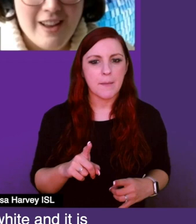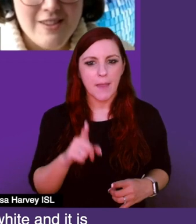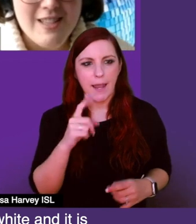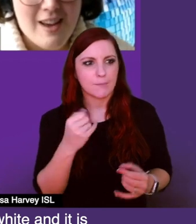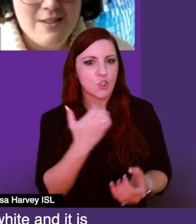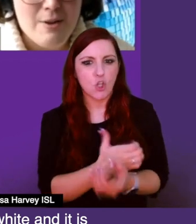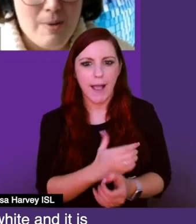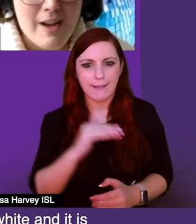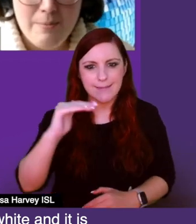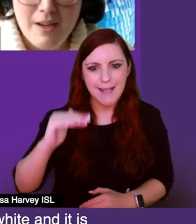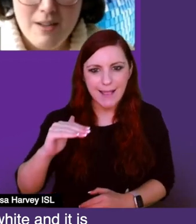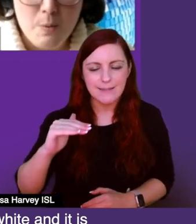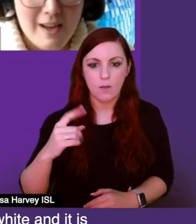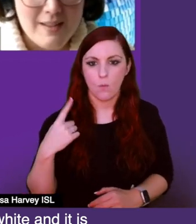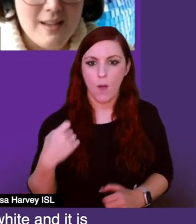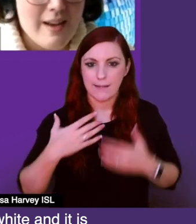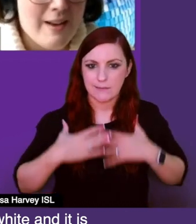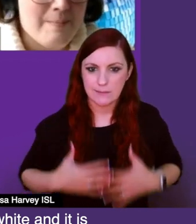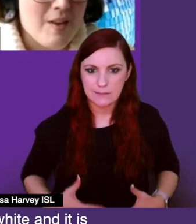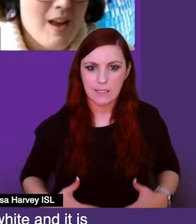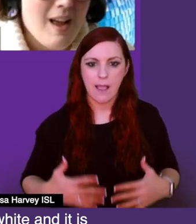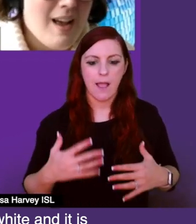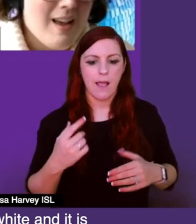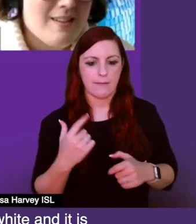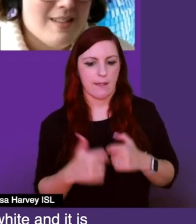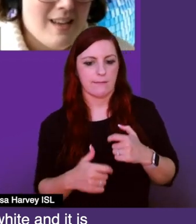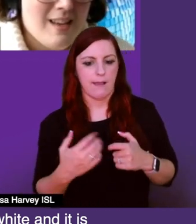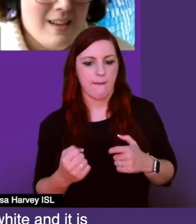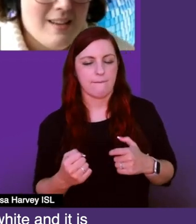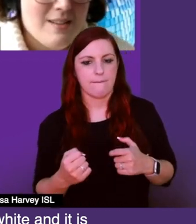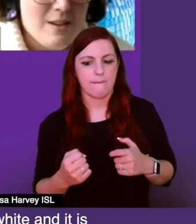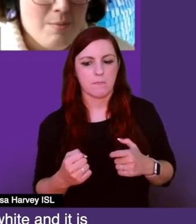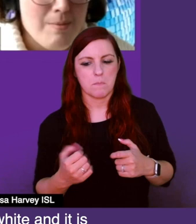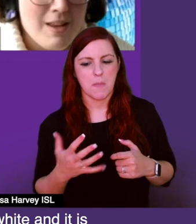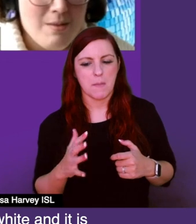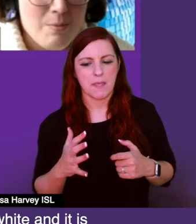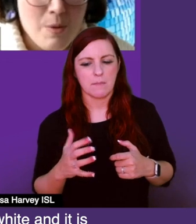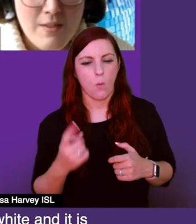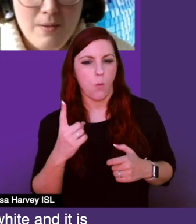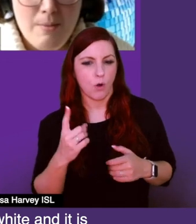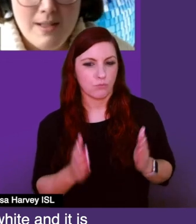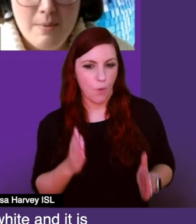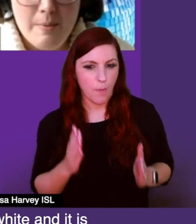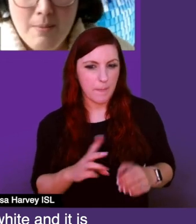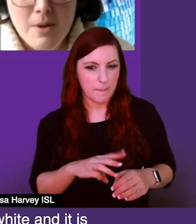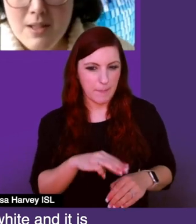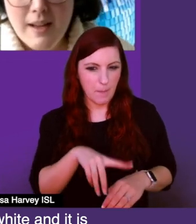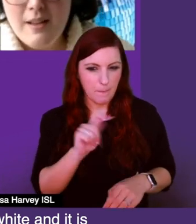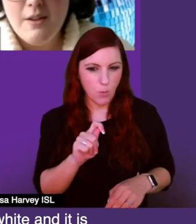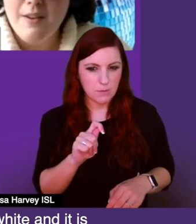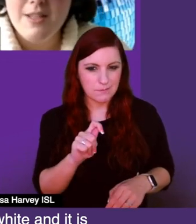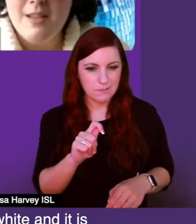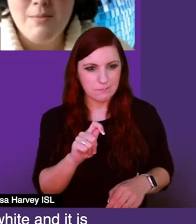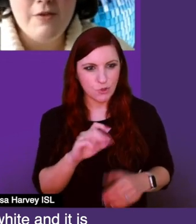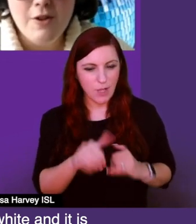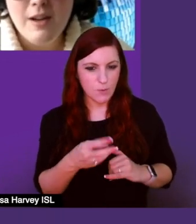like child-sized robot, but it's white. And it is probably one of the robots that people are most likely